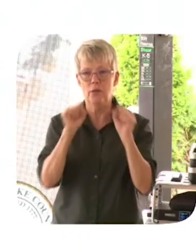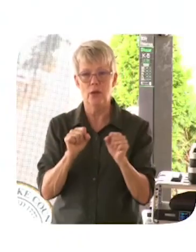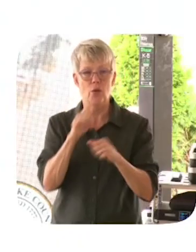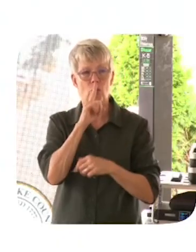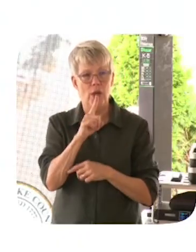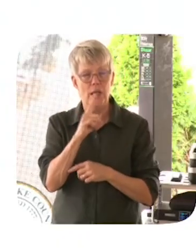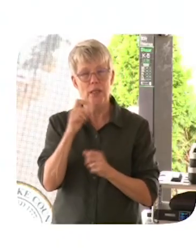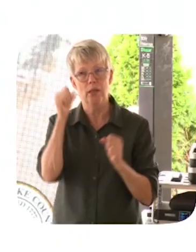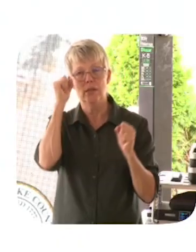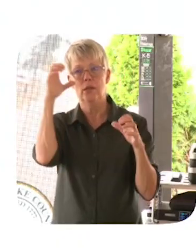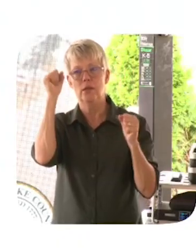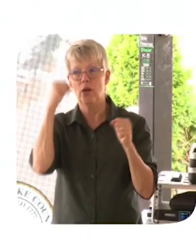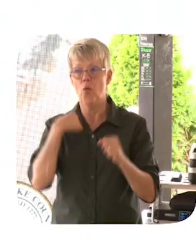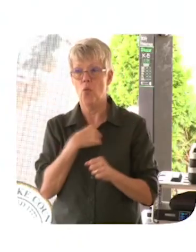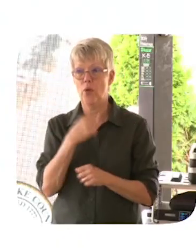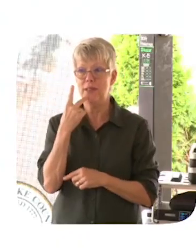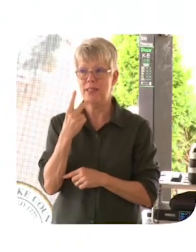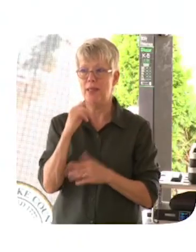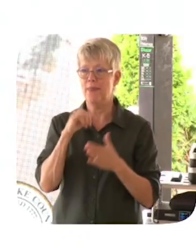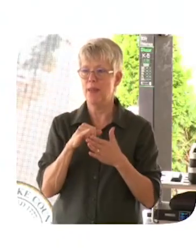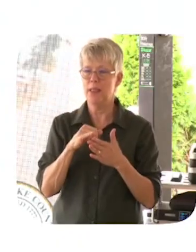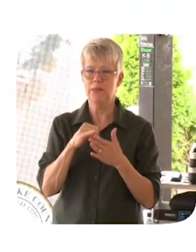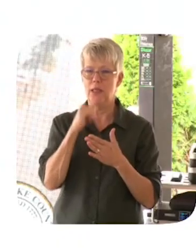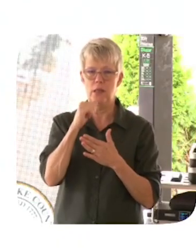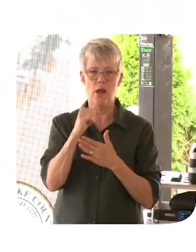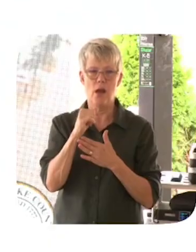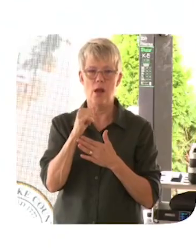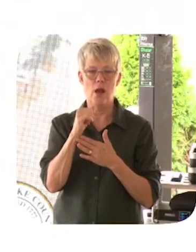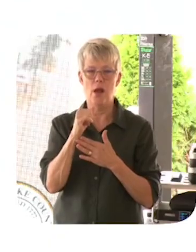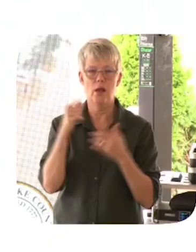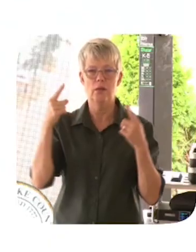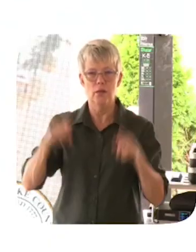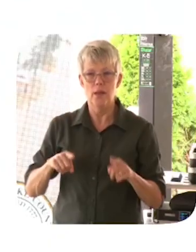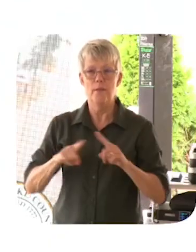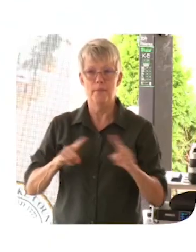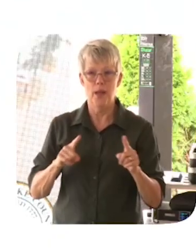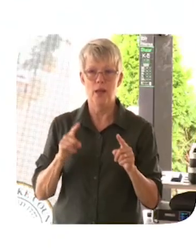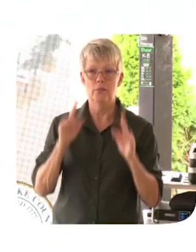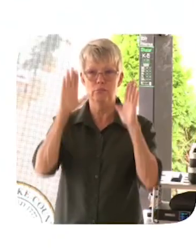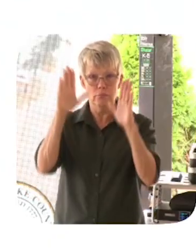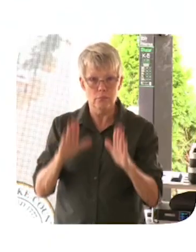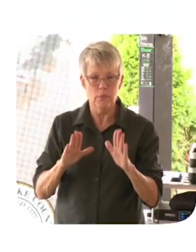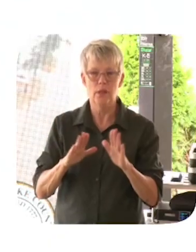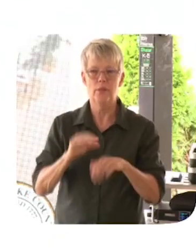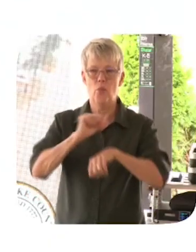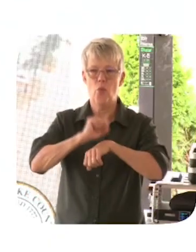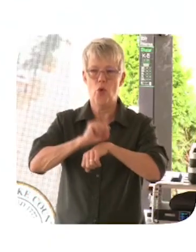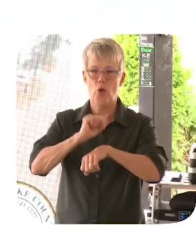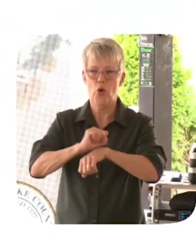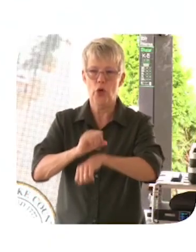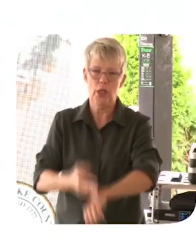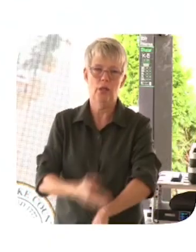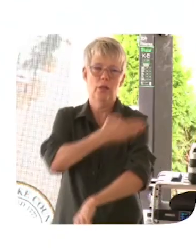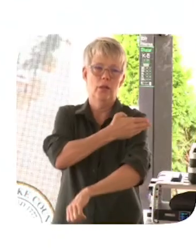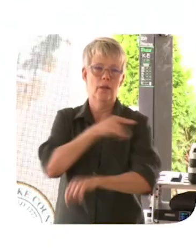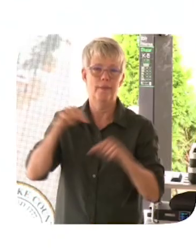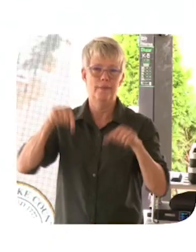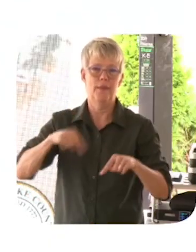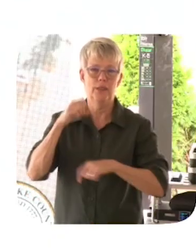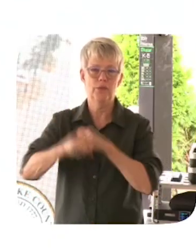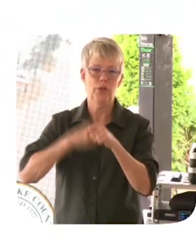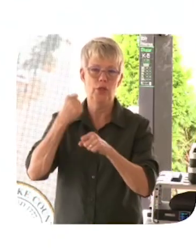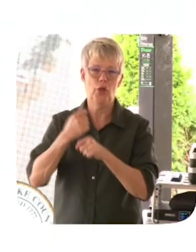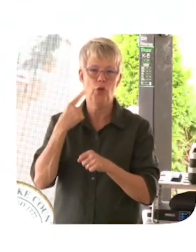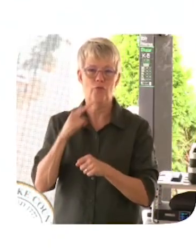about, I know we see things that aren't done, but it's amazing what has been done in this last year to restore